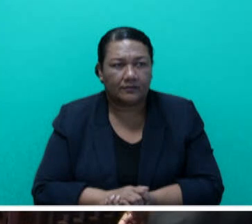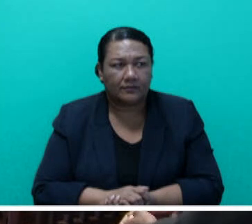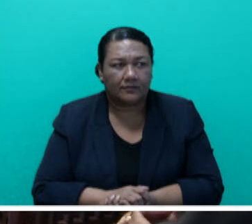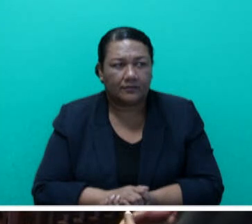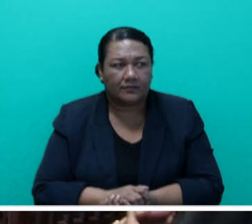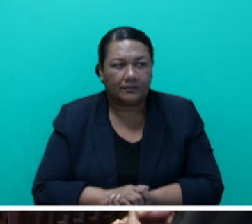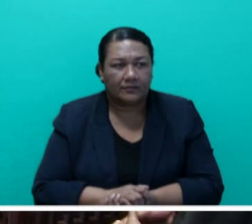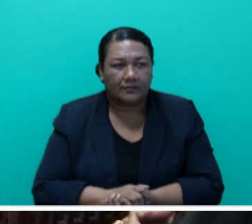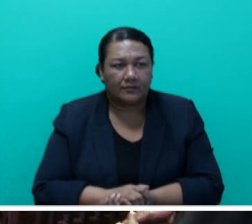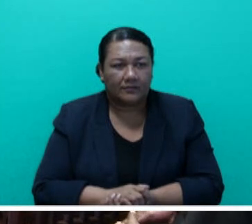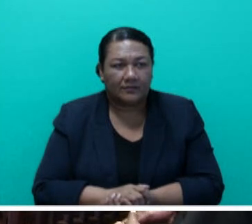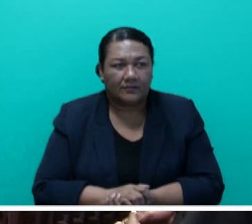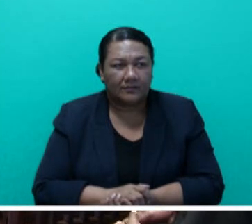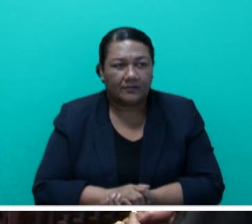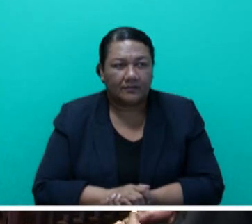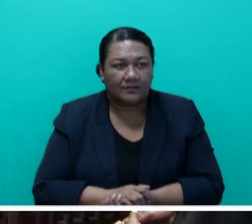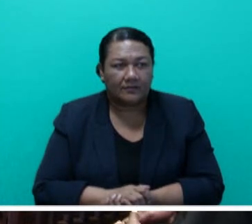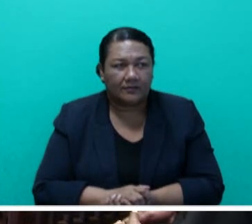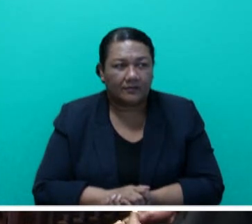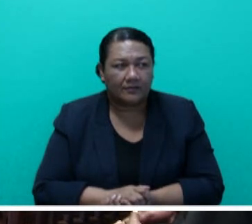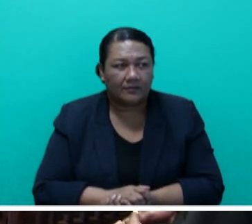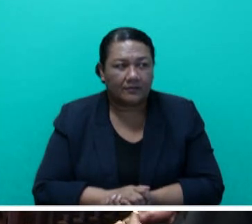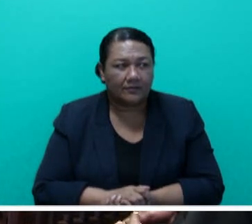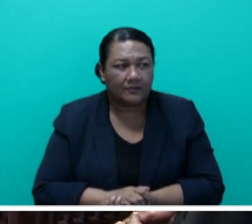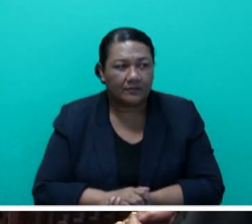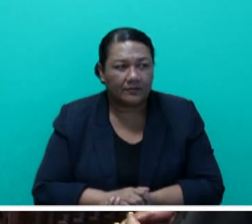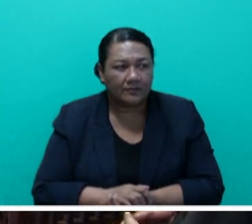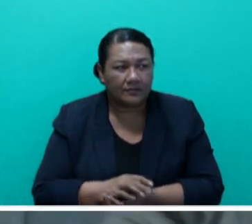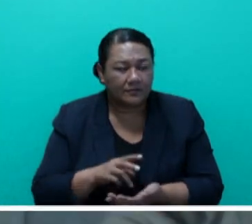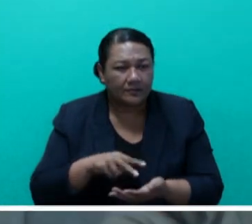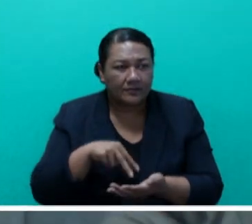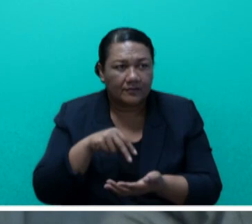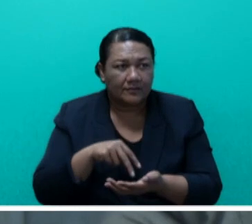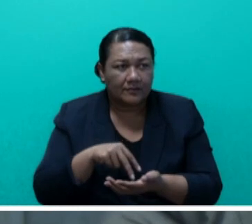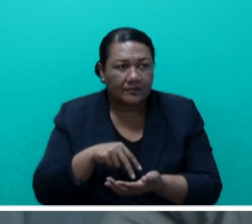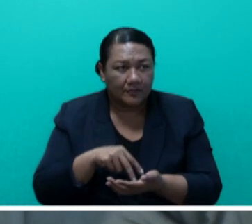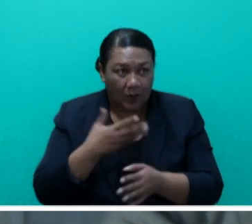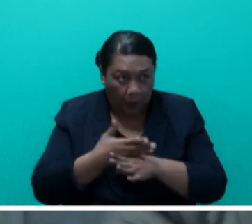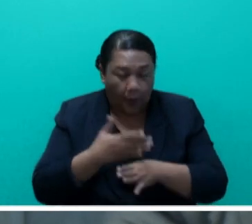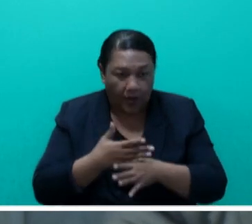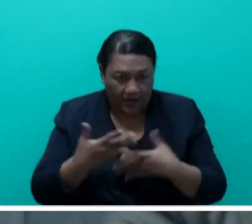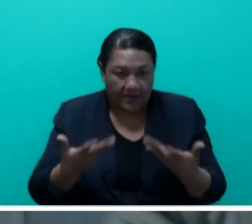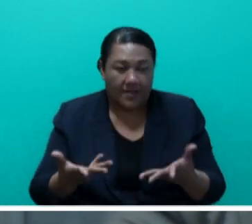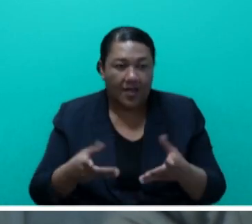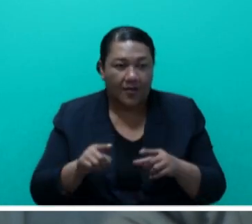Yeah, I think carbon trading is coming after that initiative, and we are working on it right now.